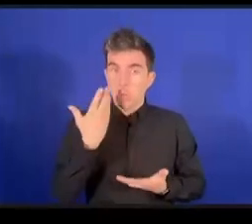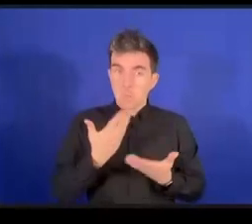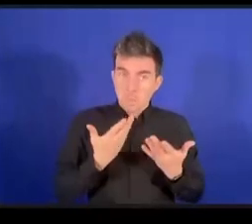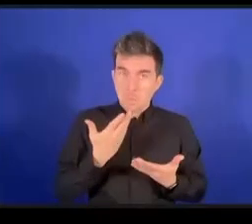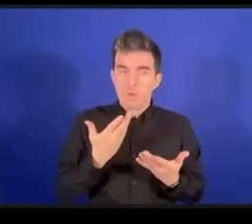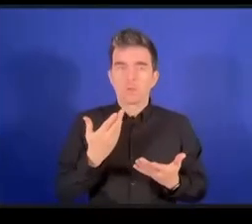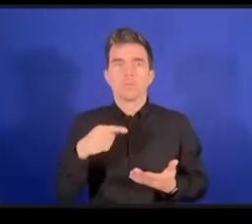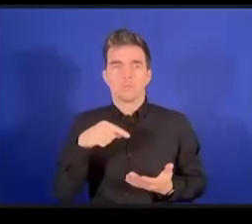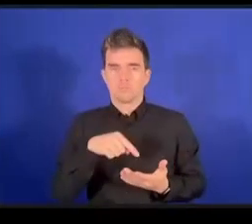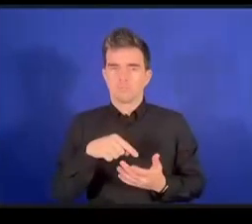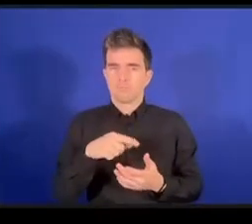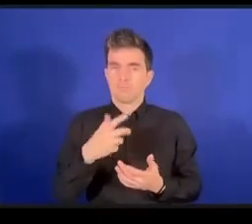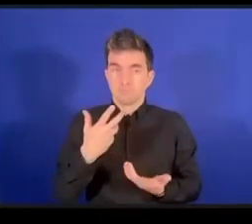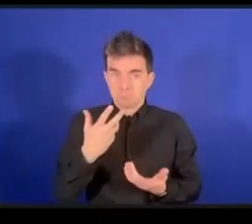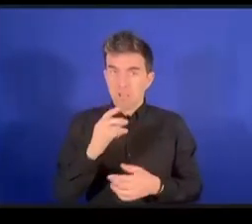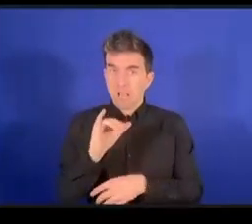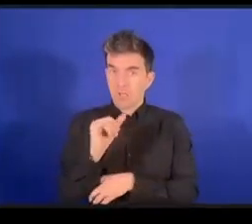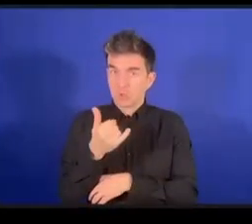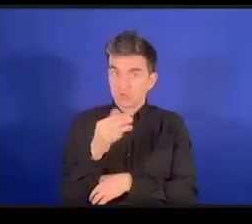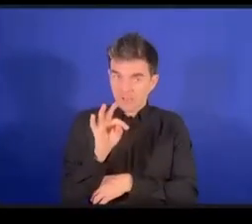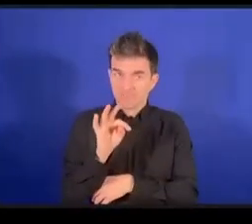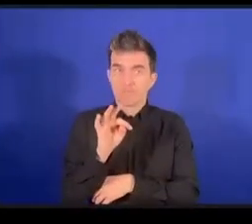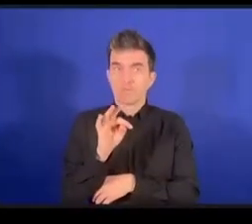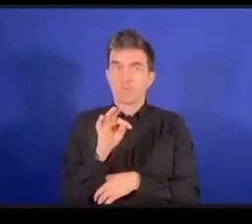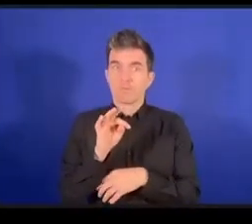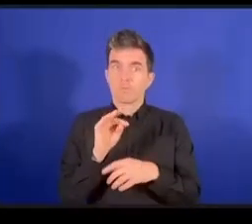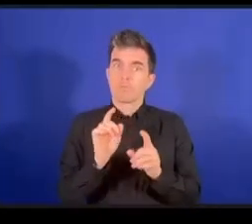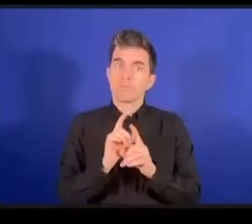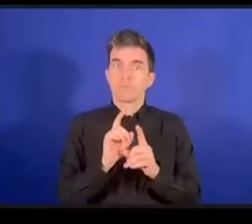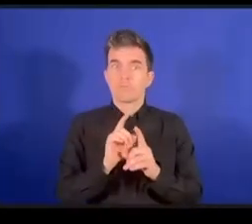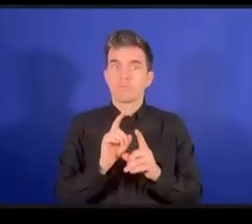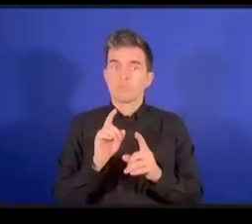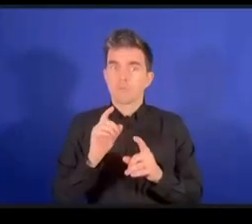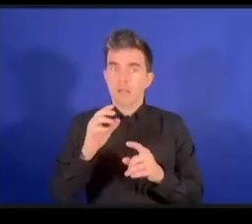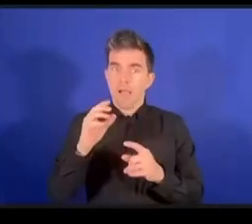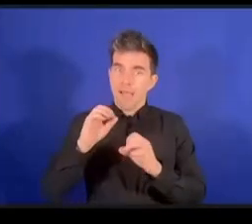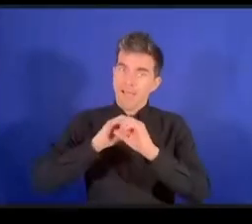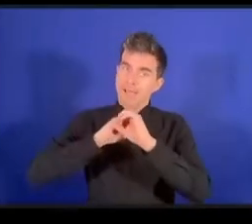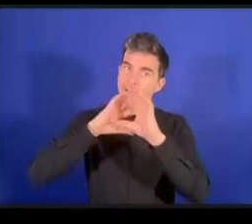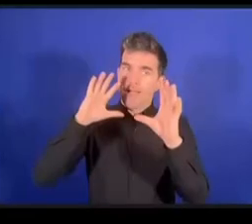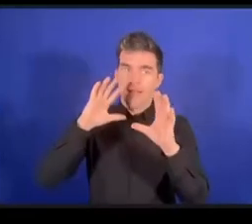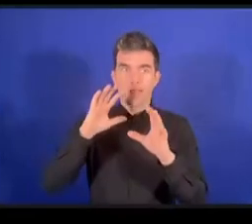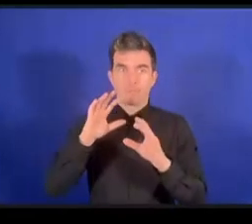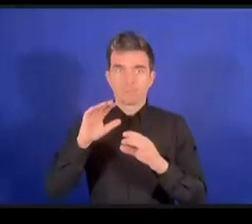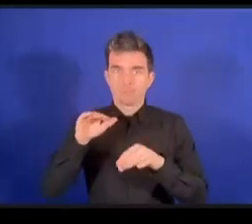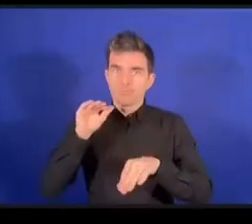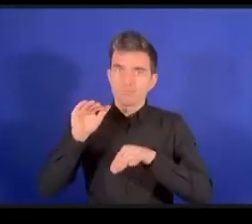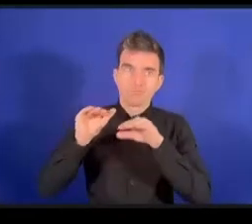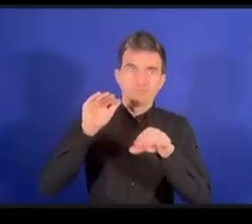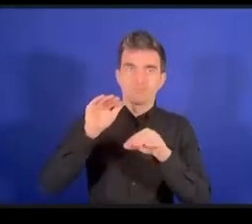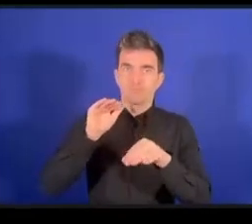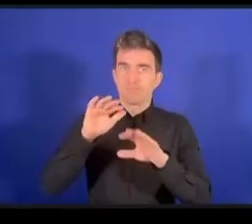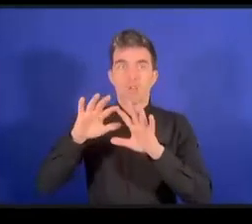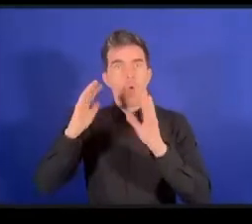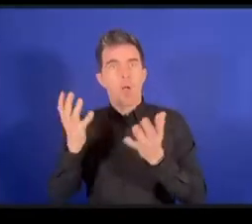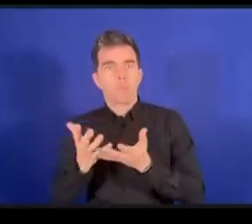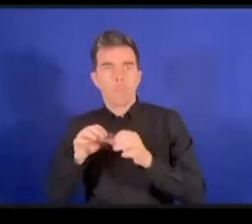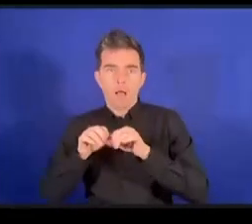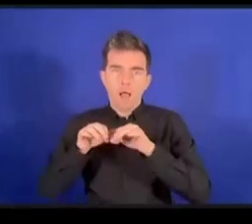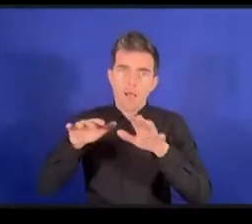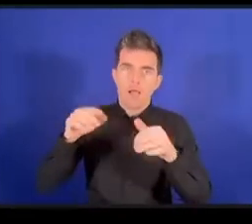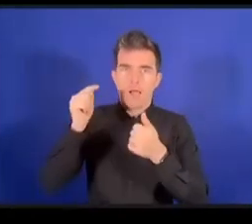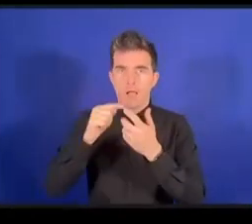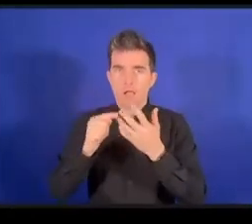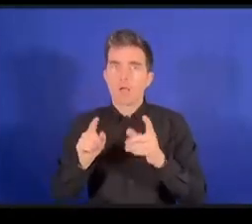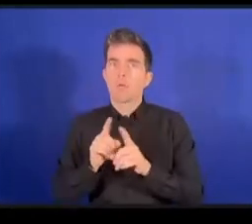and the potential interest of creating a higher level, all-encompassing governance instance